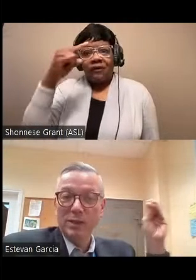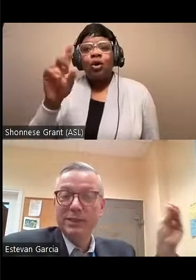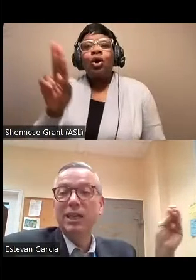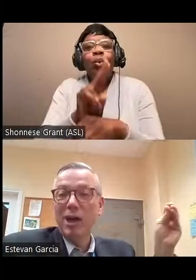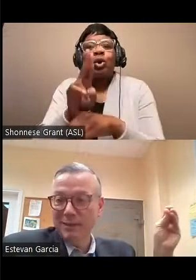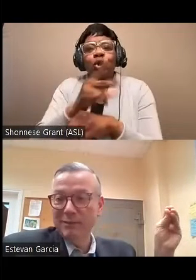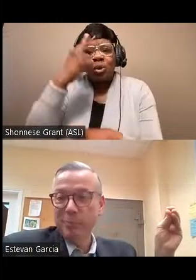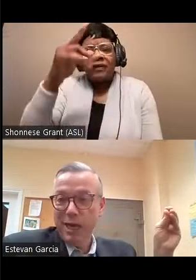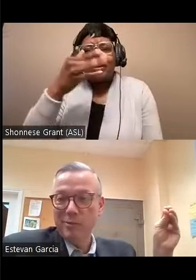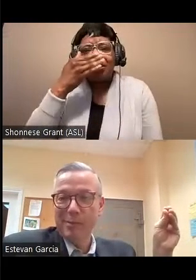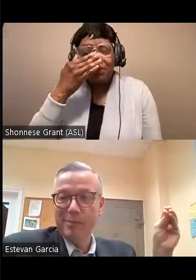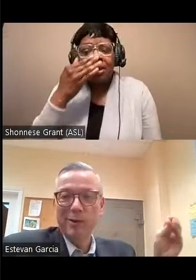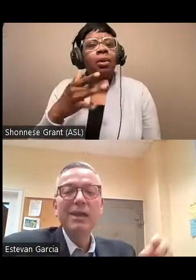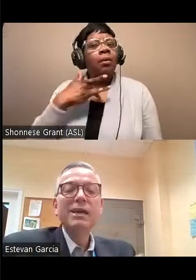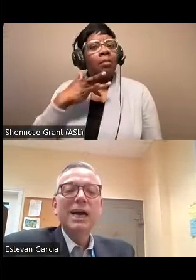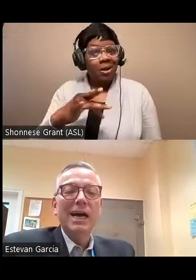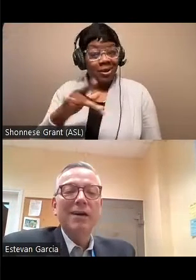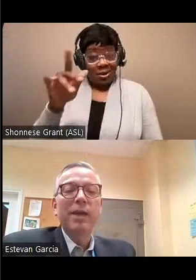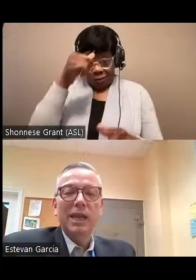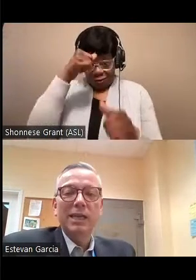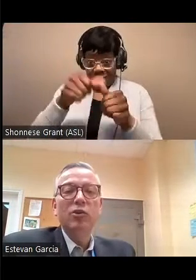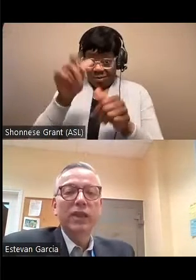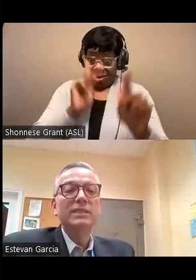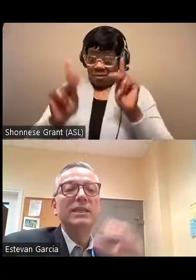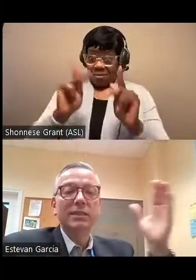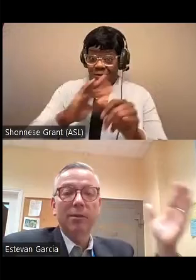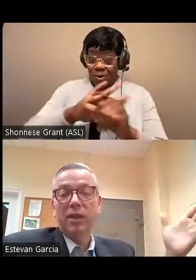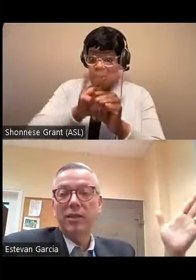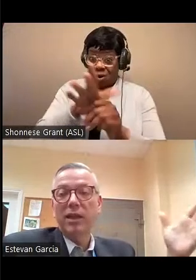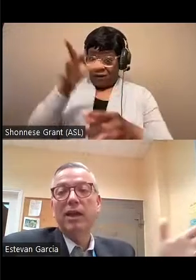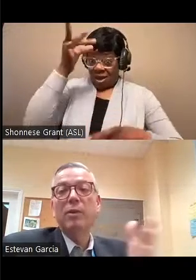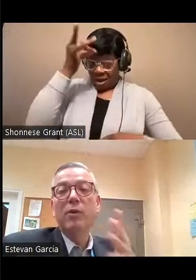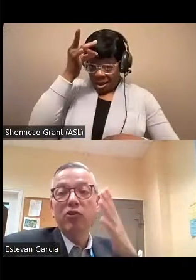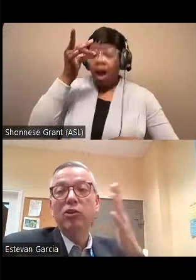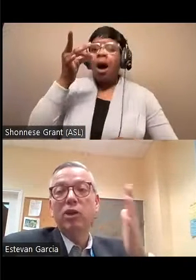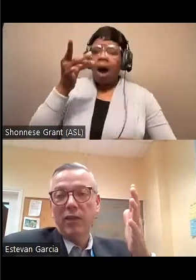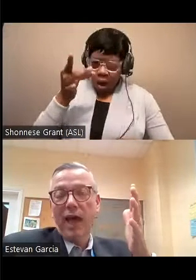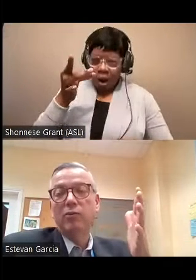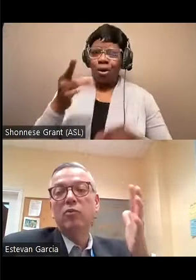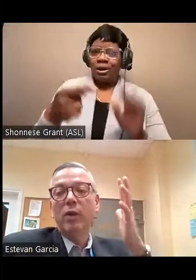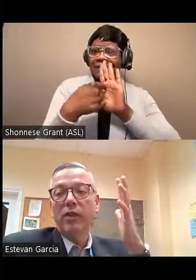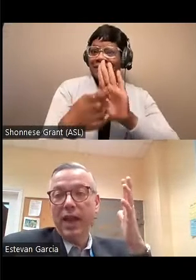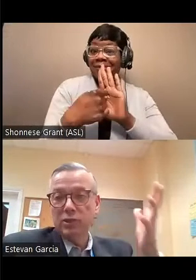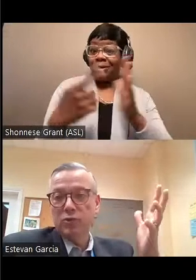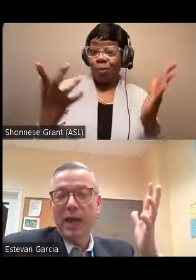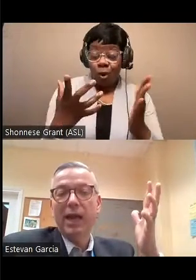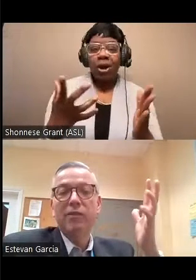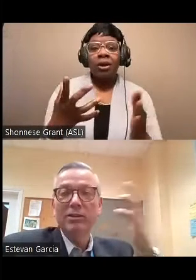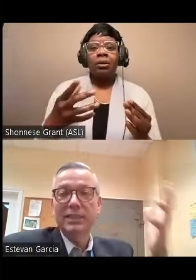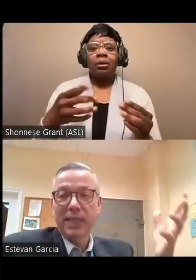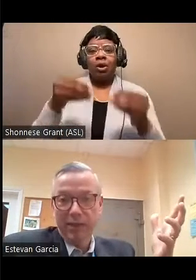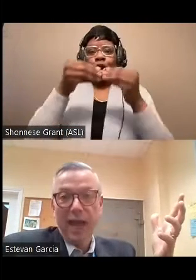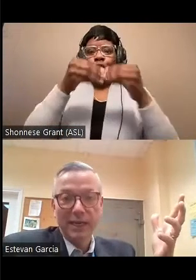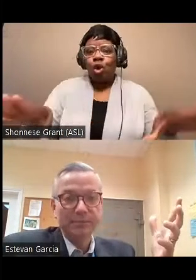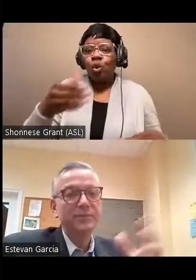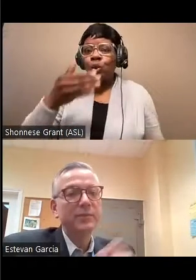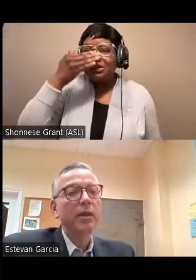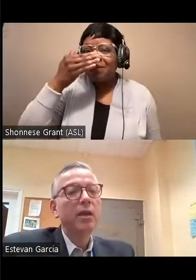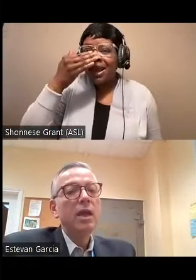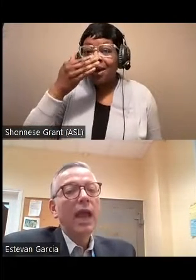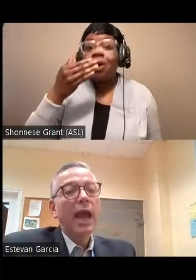with COVID was the loss of smell, remember? And so this is something that when you look at that with an X-ray, they are seeing